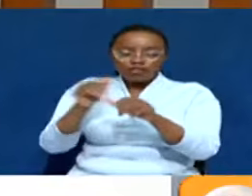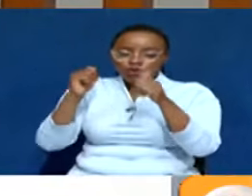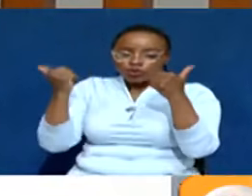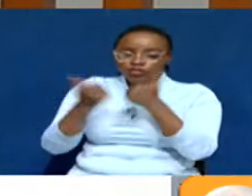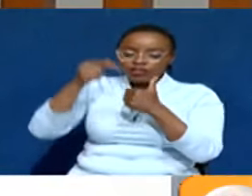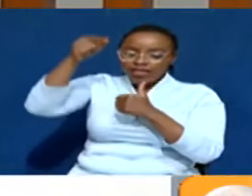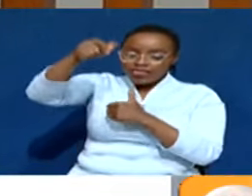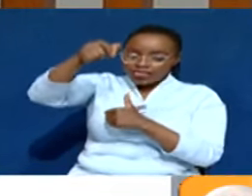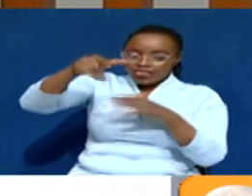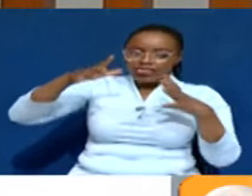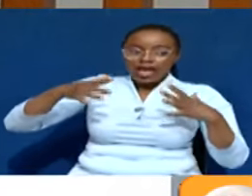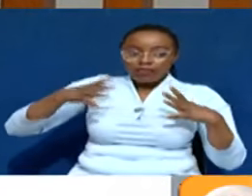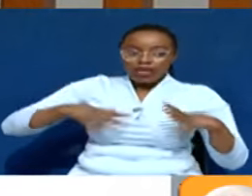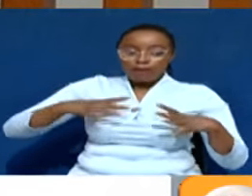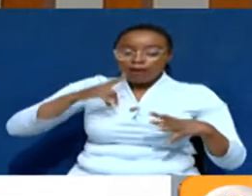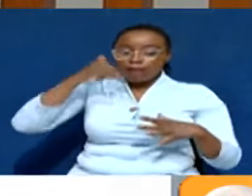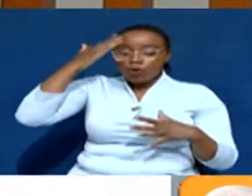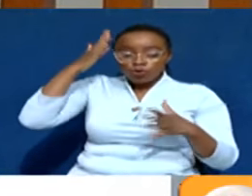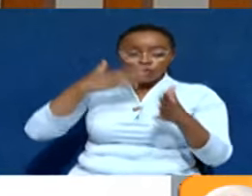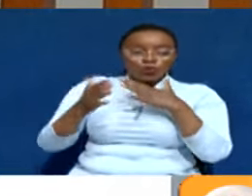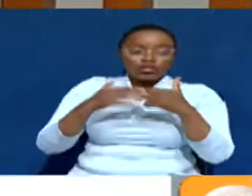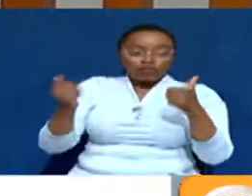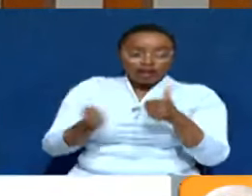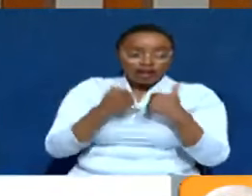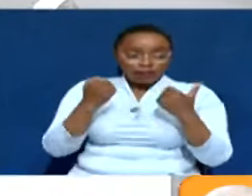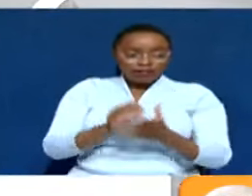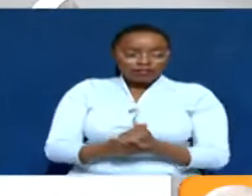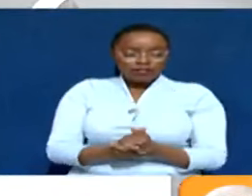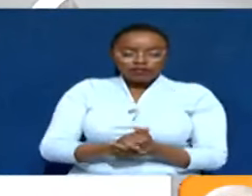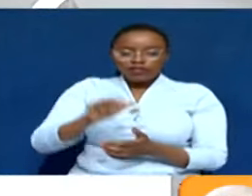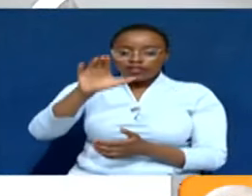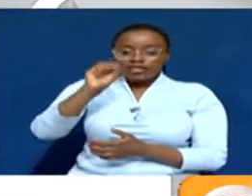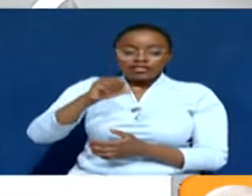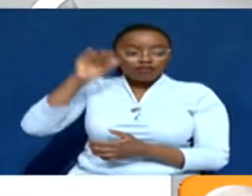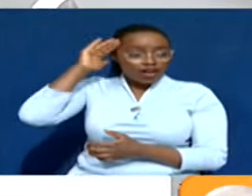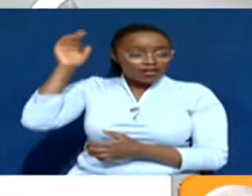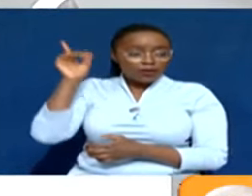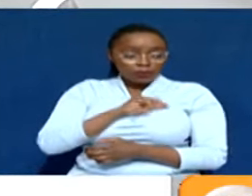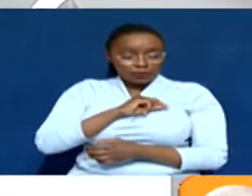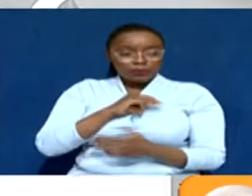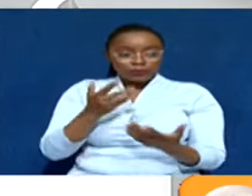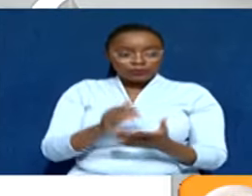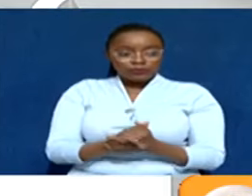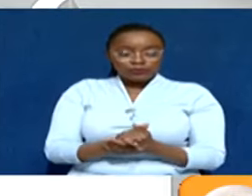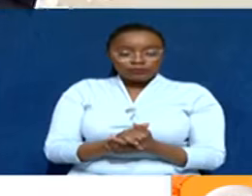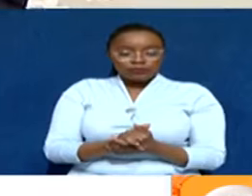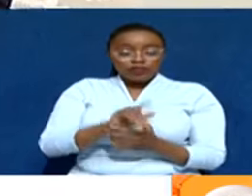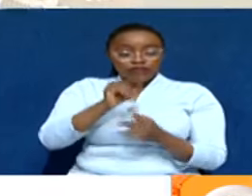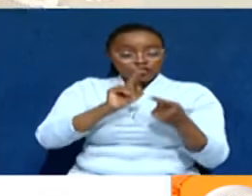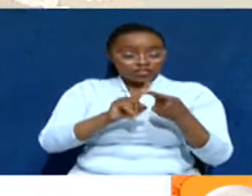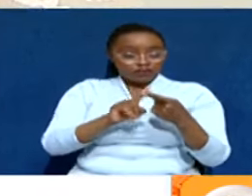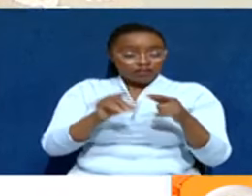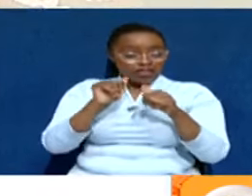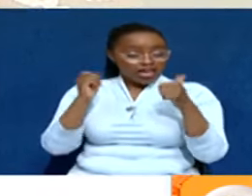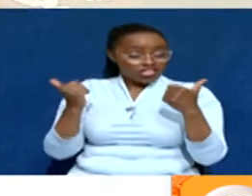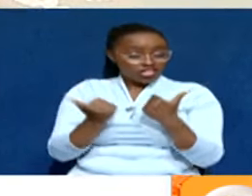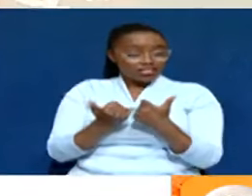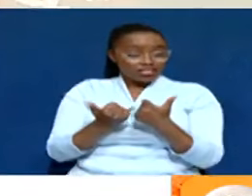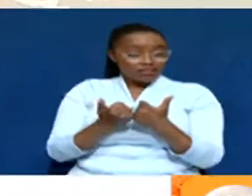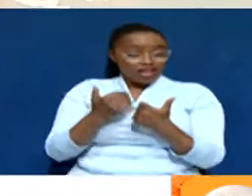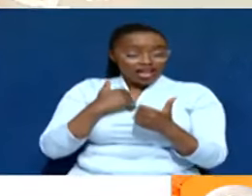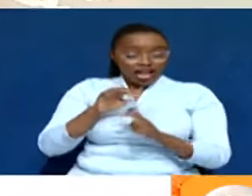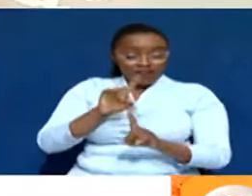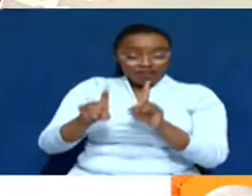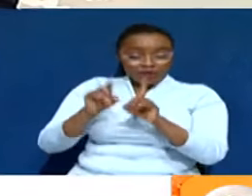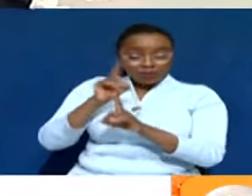agents who are ground. The moment people that know what happens there. By the way, CS, you heard that. You heard that. First of all, are the agents ever